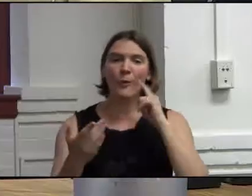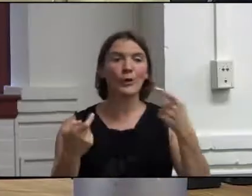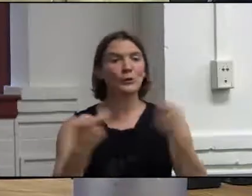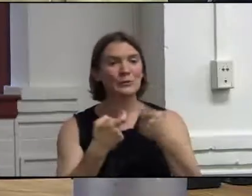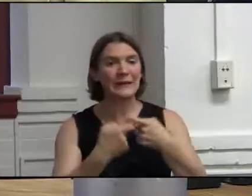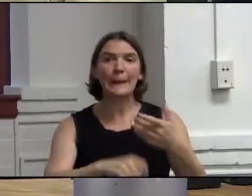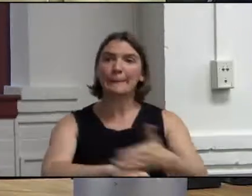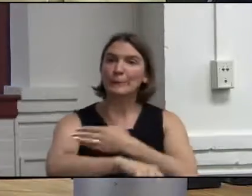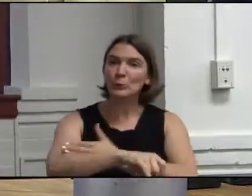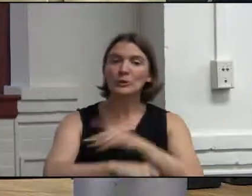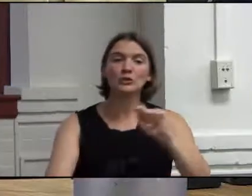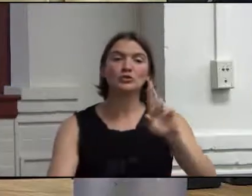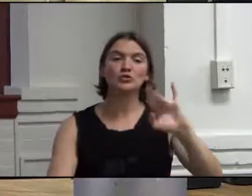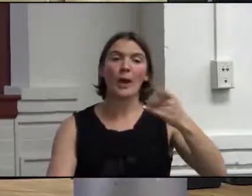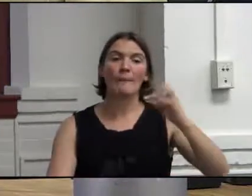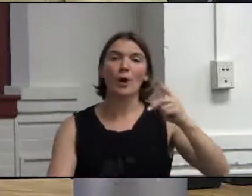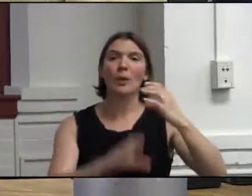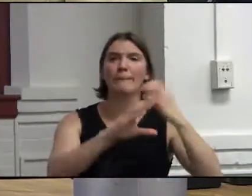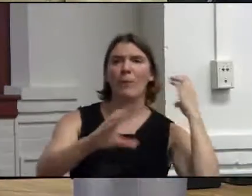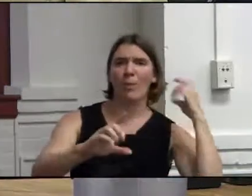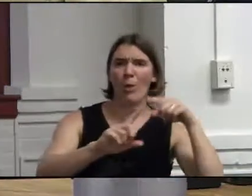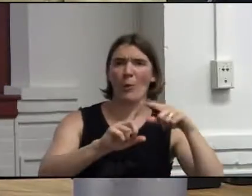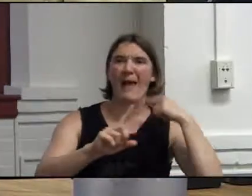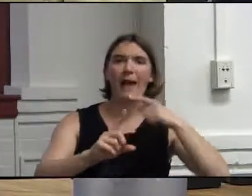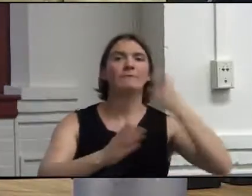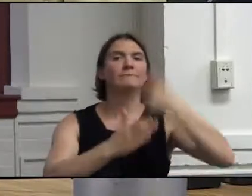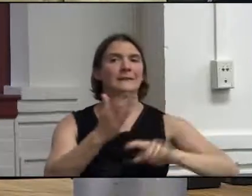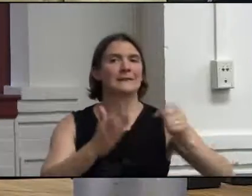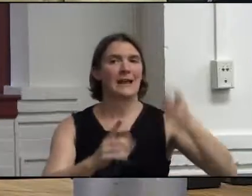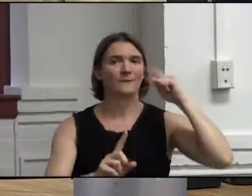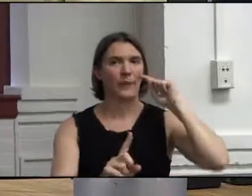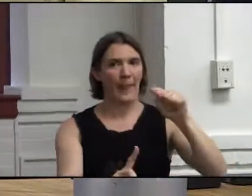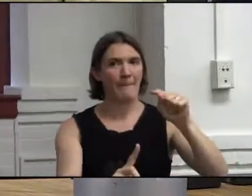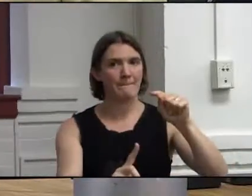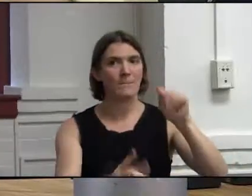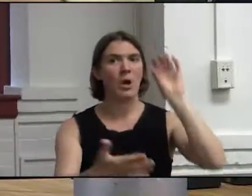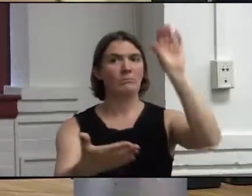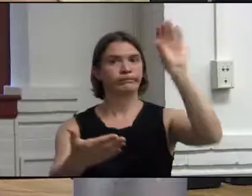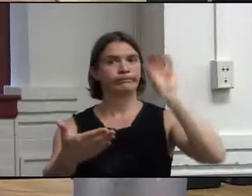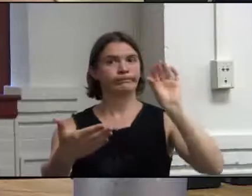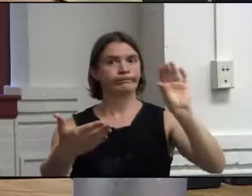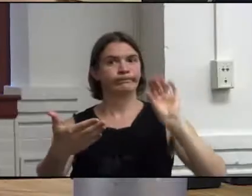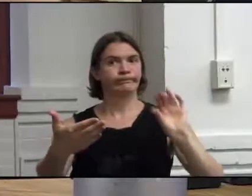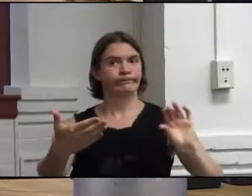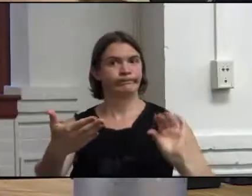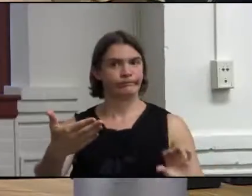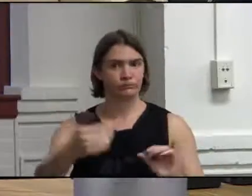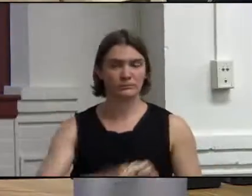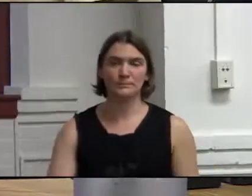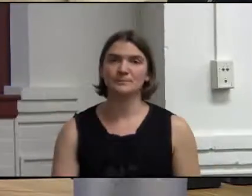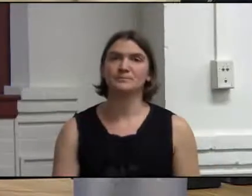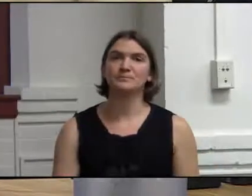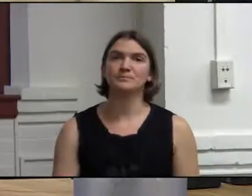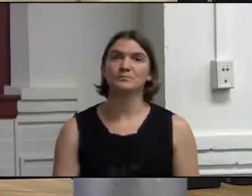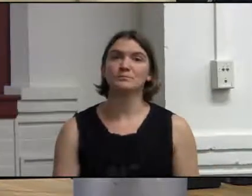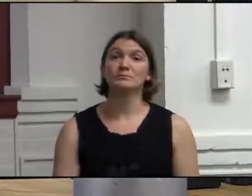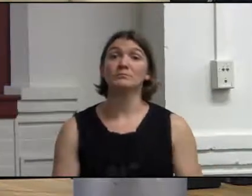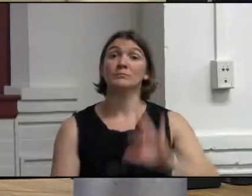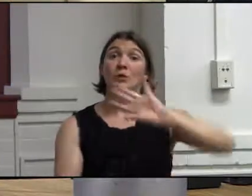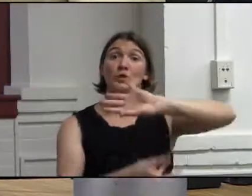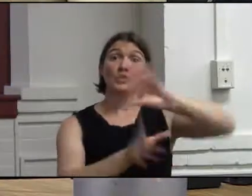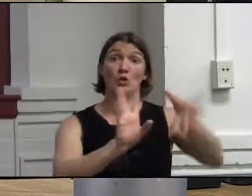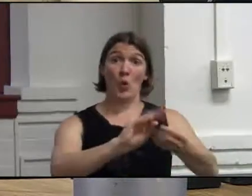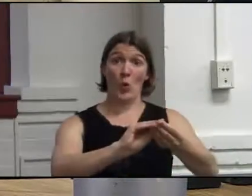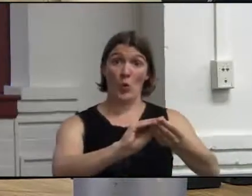utility improvements in Tri-Park. So there's a Tri-Park assessment as well that's part of the action that you would take this evening. The sum total of